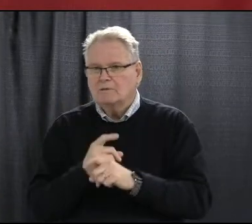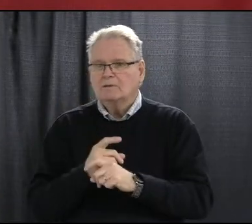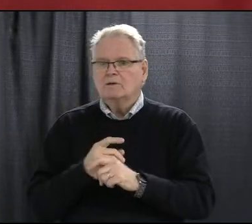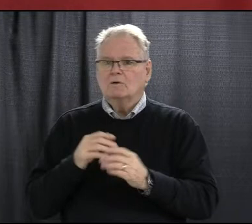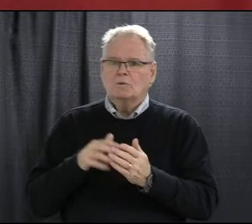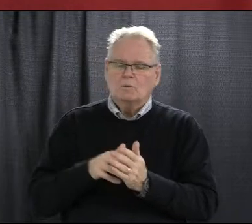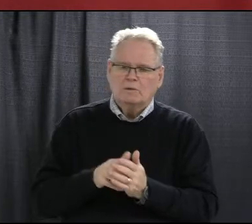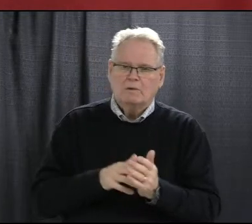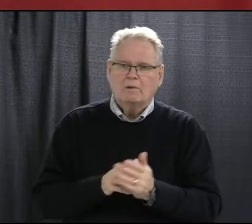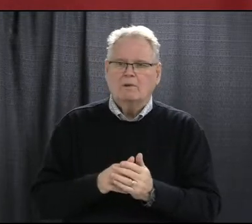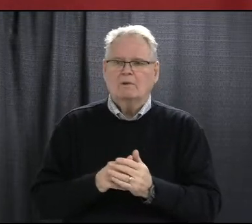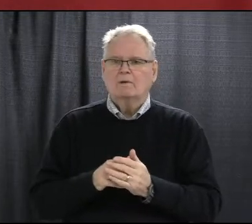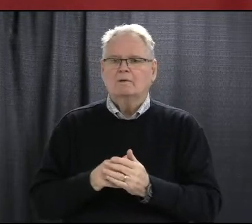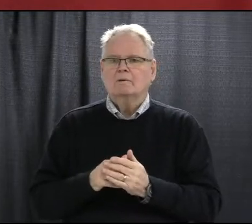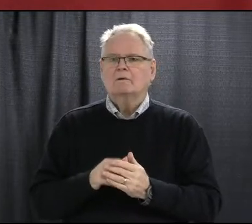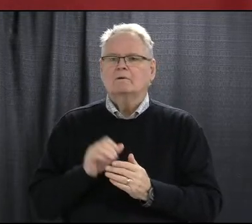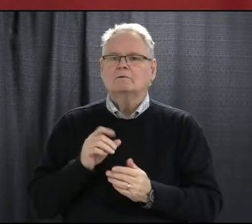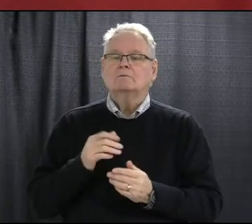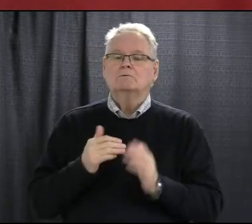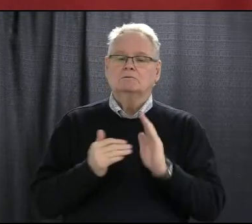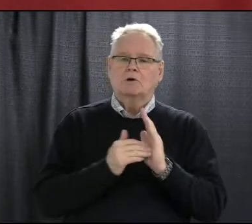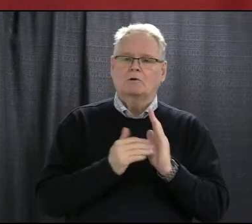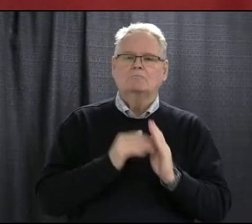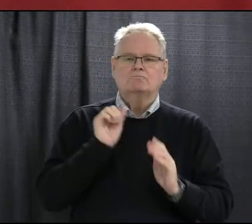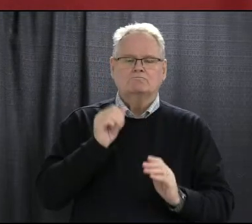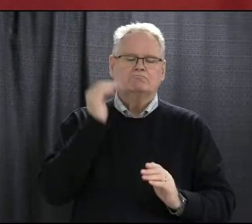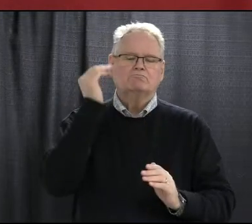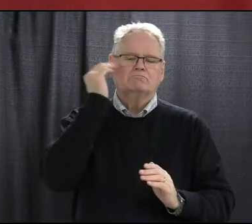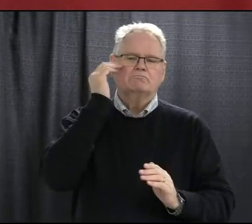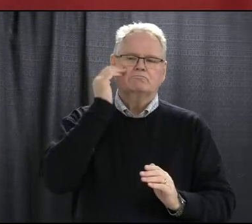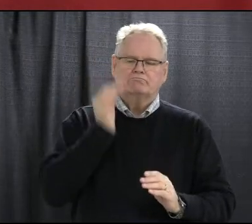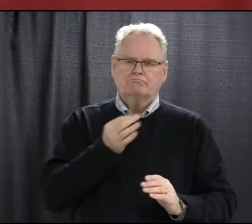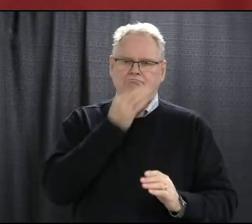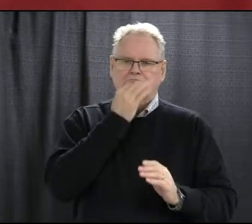that improves the healthcare outcomes, quality of life, and better access to care.